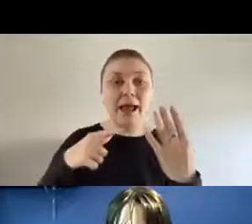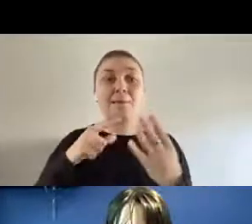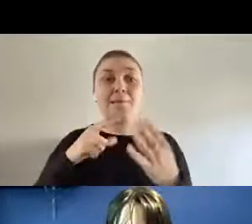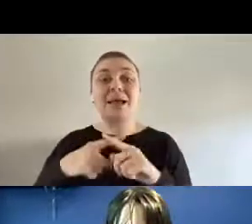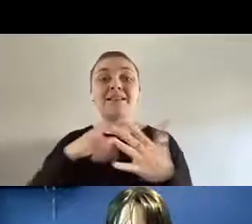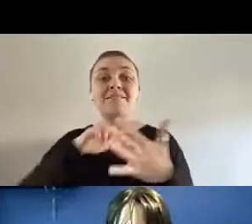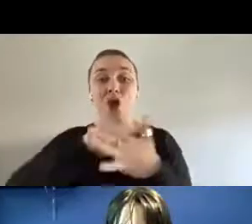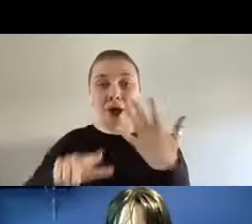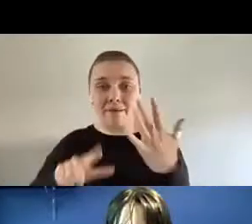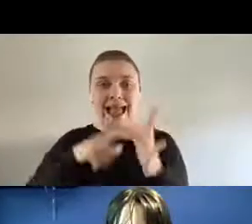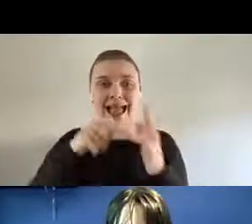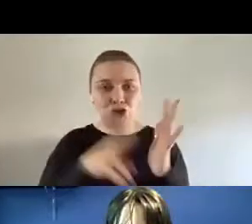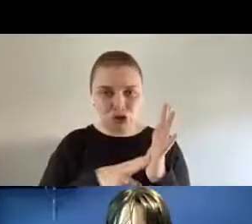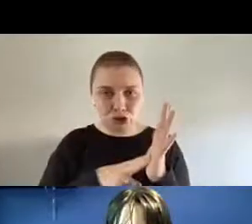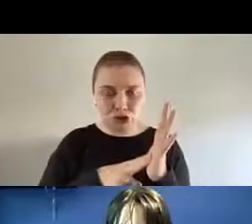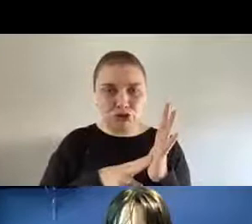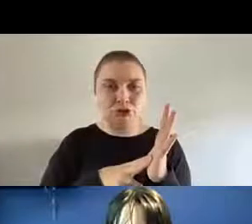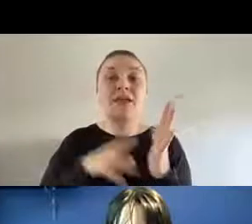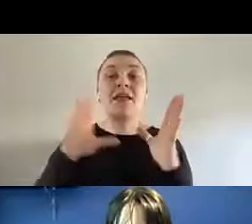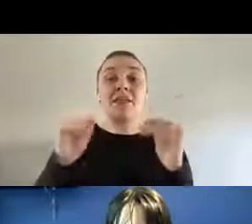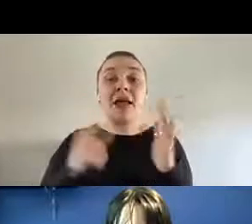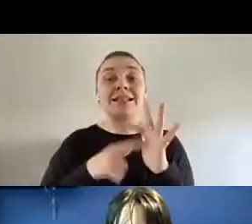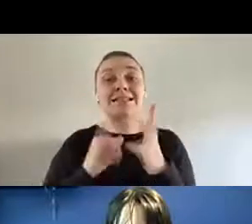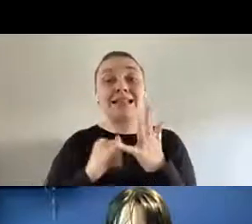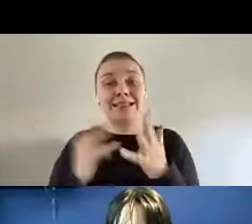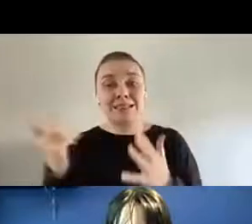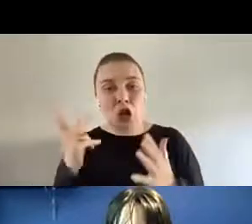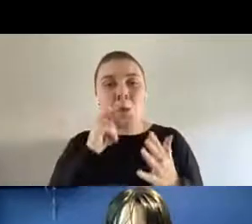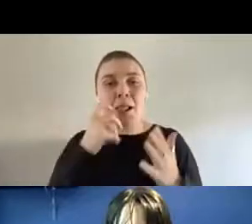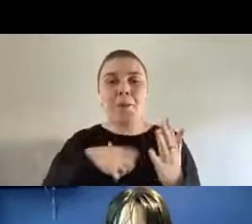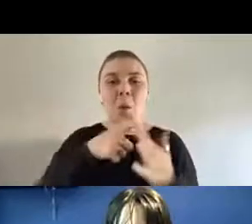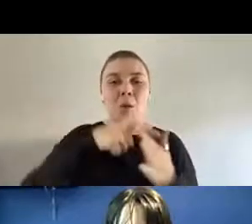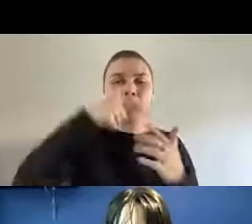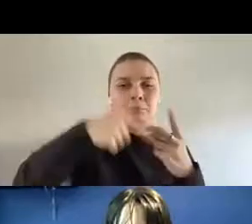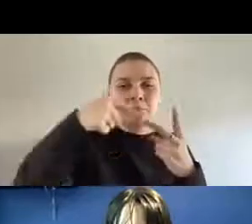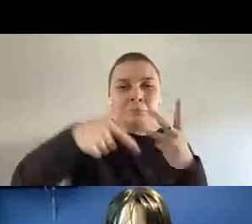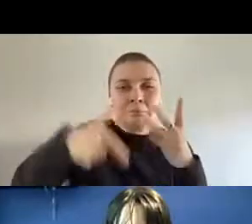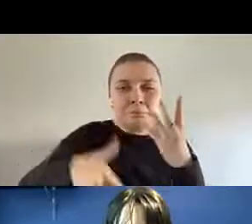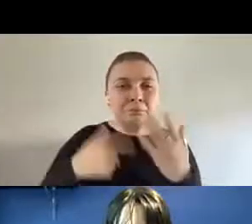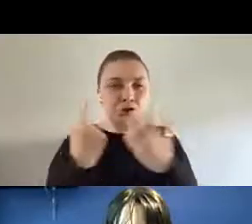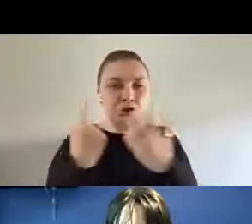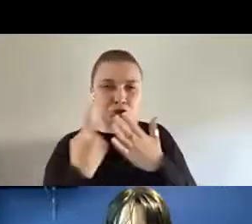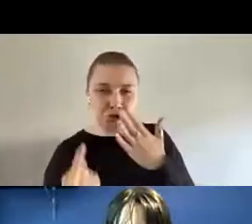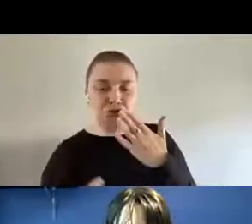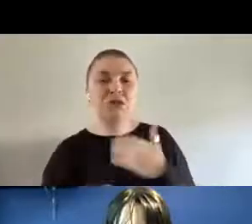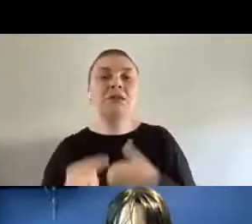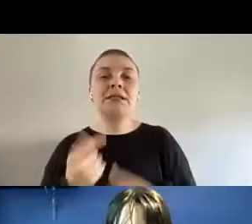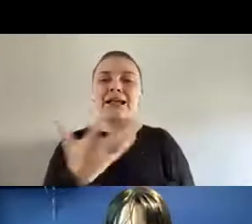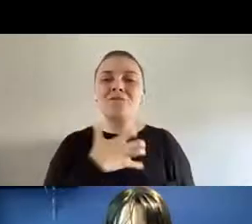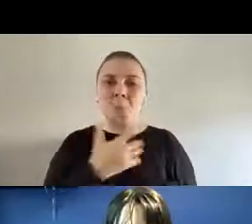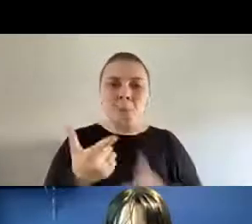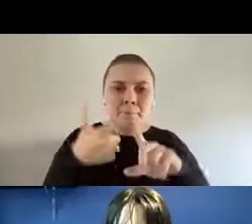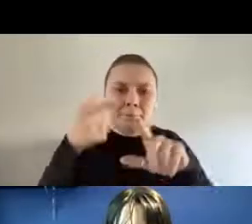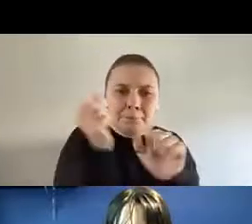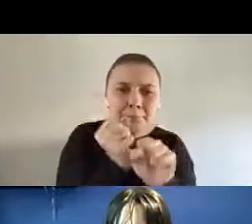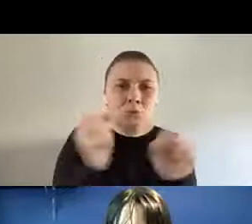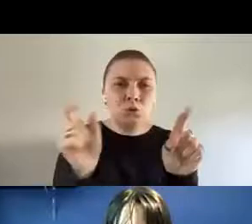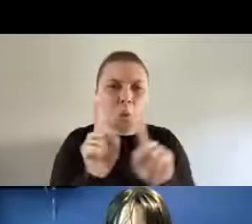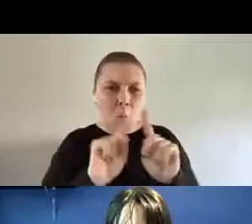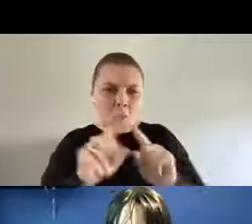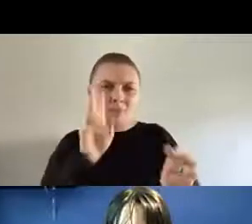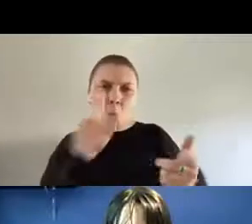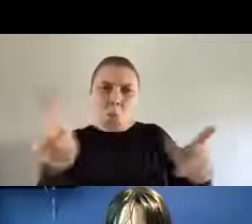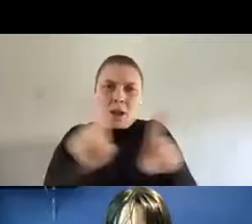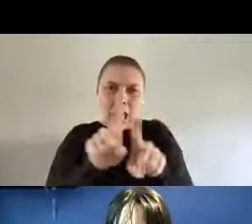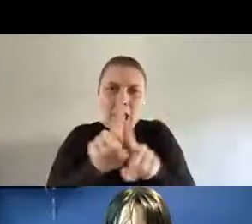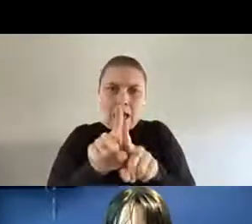discussing today. And then Tess and I will go through these in a little bit more detail and give you a little bit more examples as well of what this actually looks like in